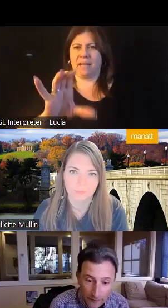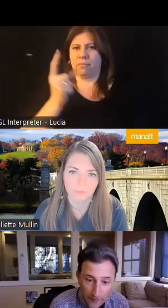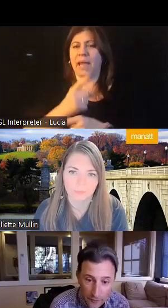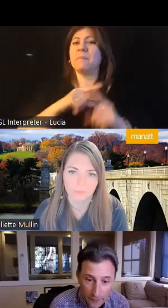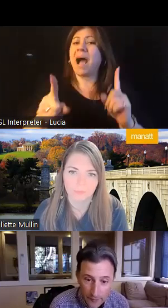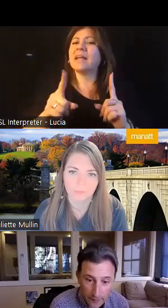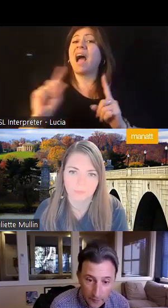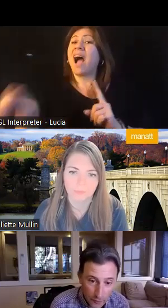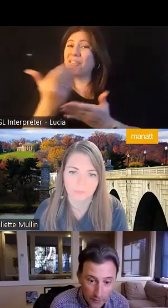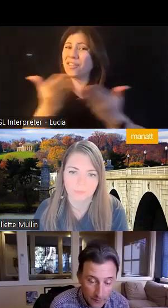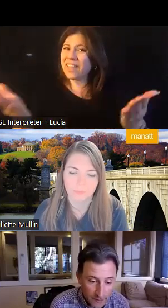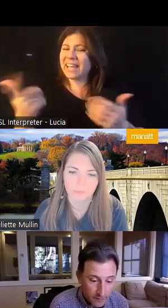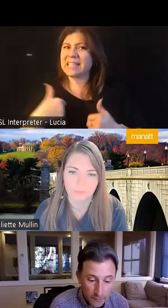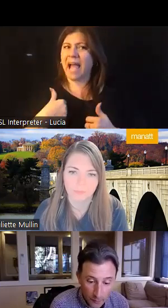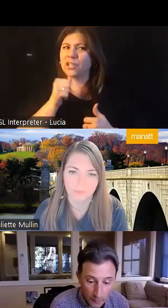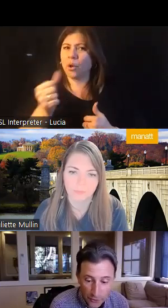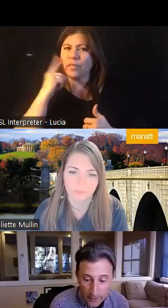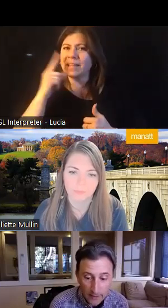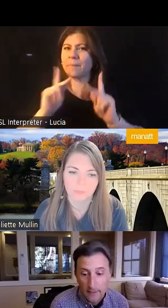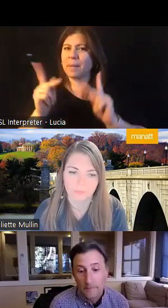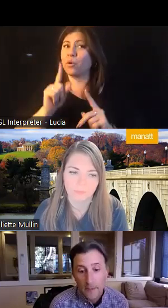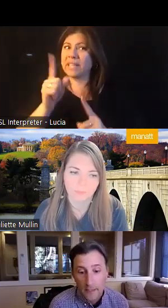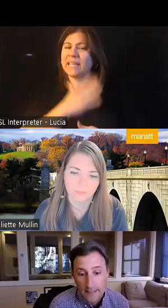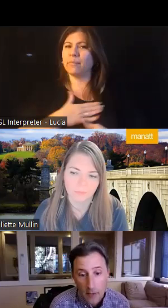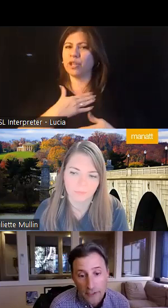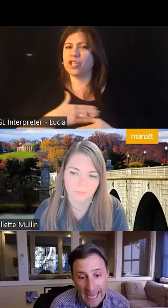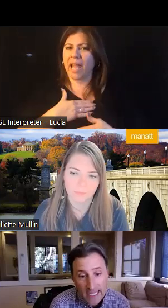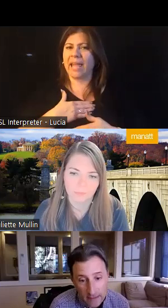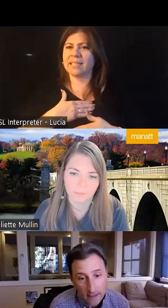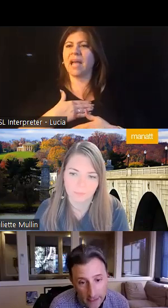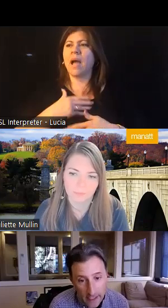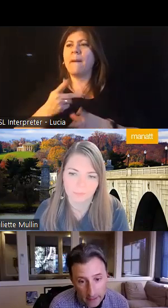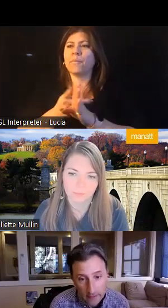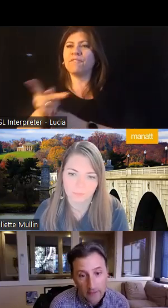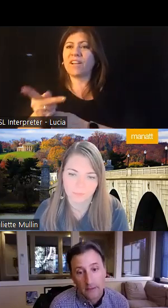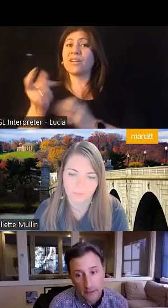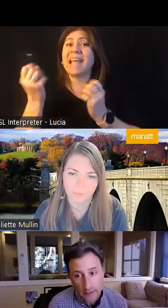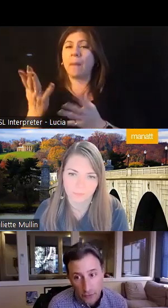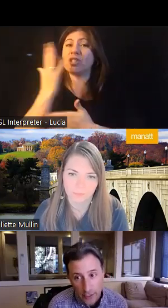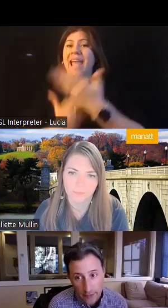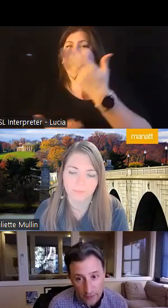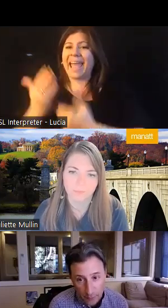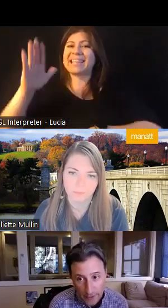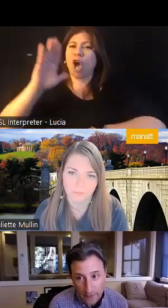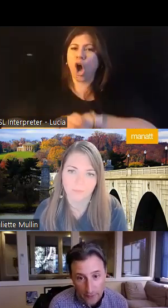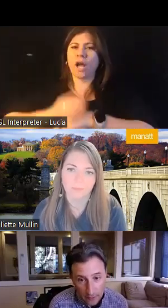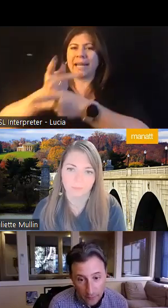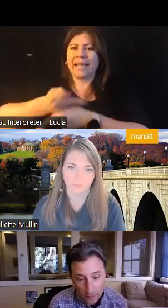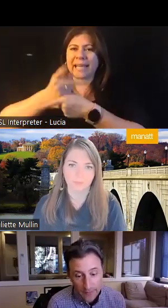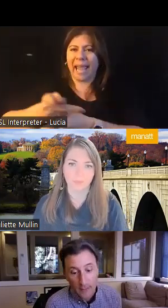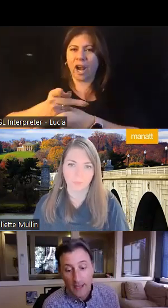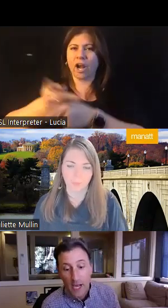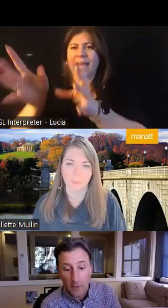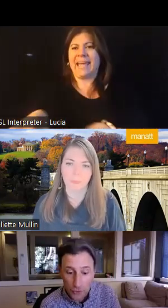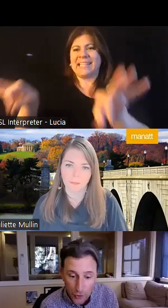who are professionals in this long-term care business don't appreciate, is how much hands-on care essential caregivers bring to their loved